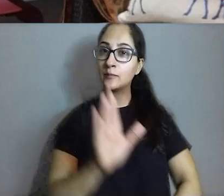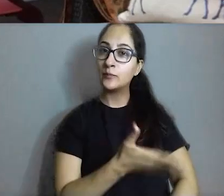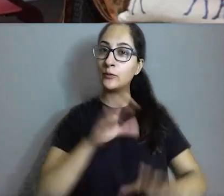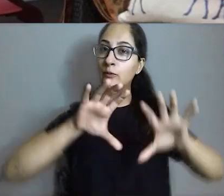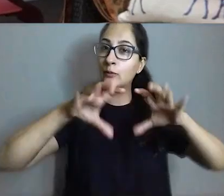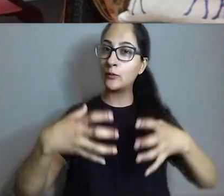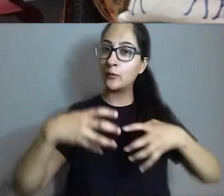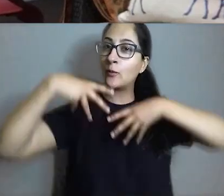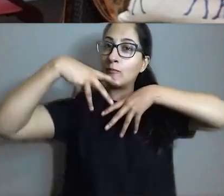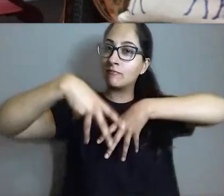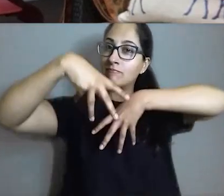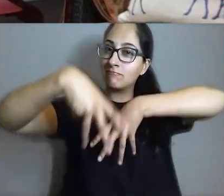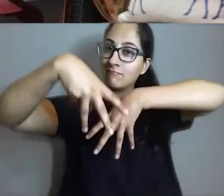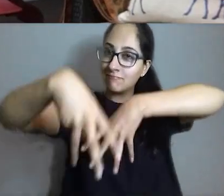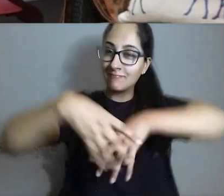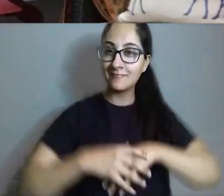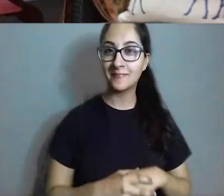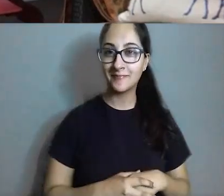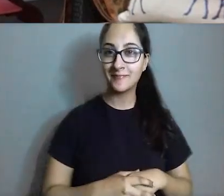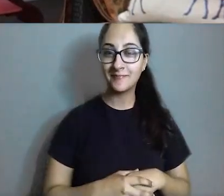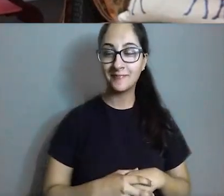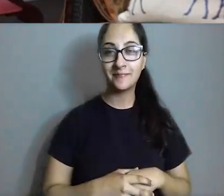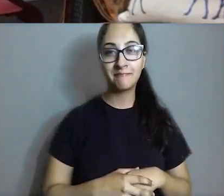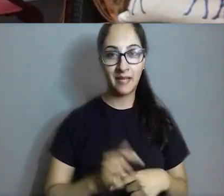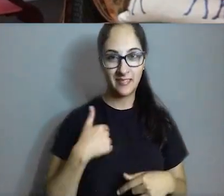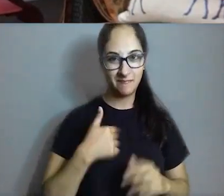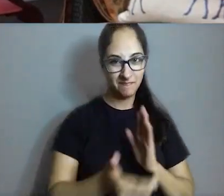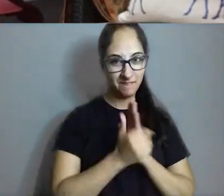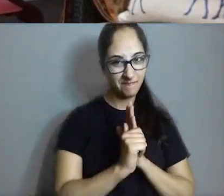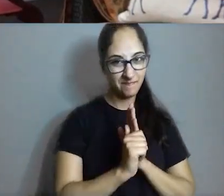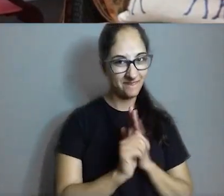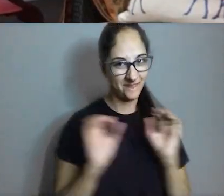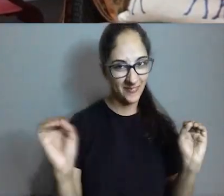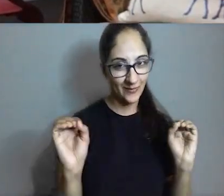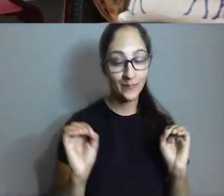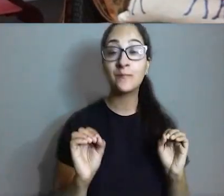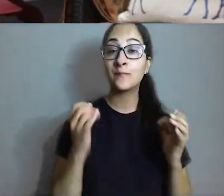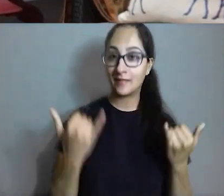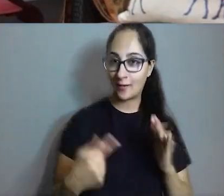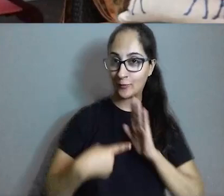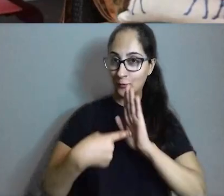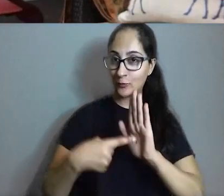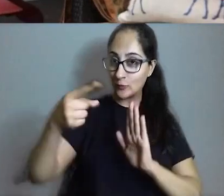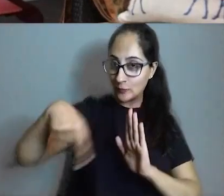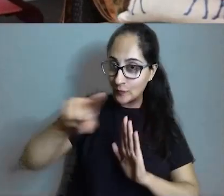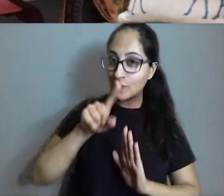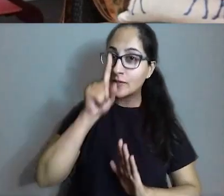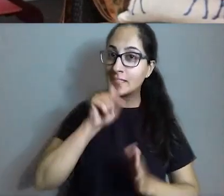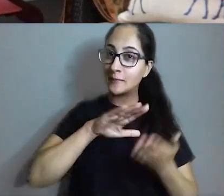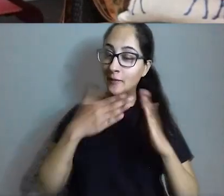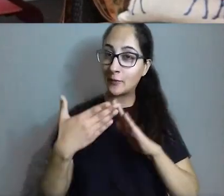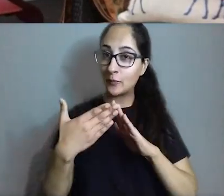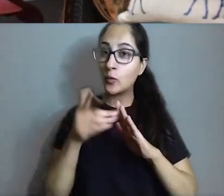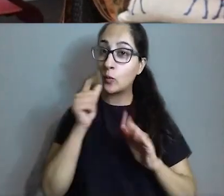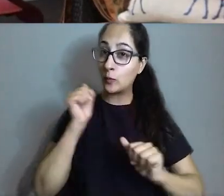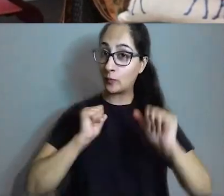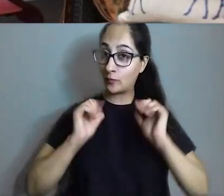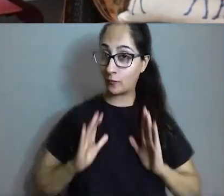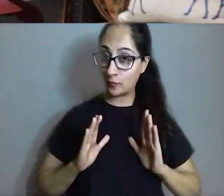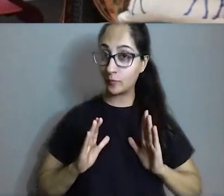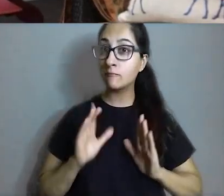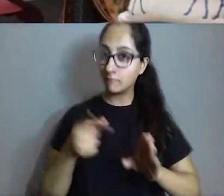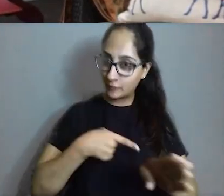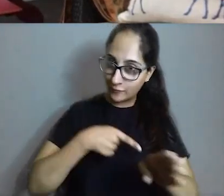Thank you very much. But unlike me, let's now hear from some talented Canadian musicians who were part of the Diamond Jubilee